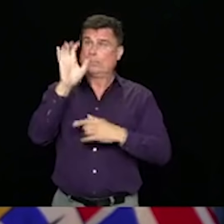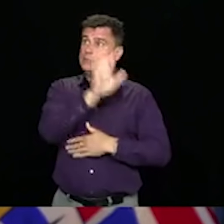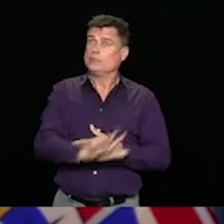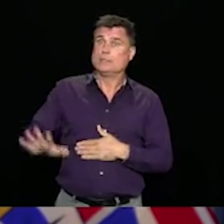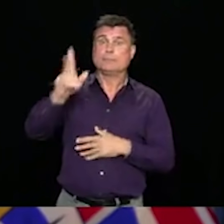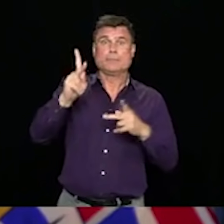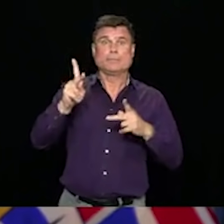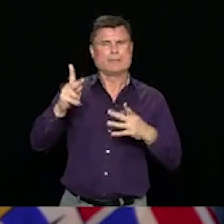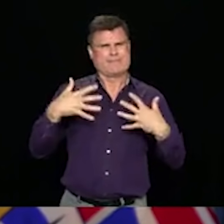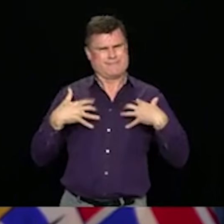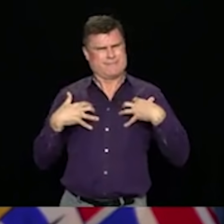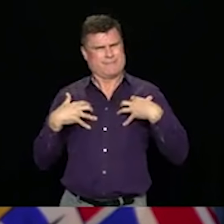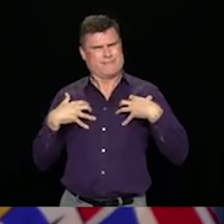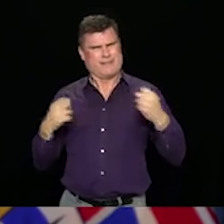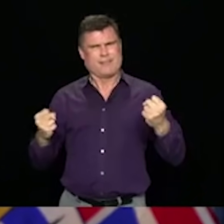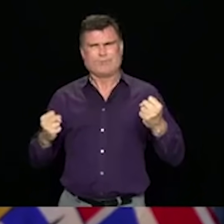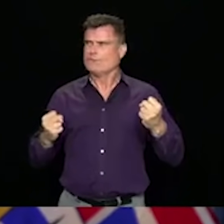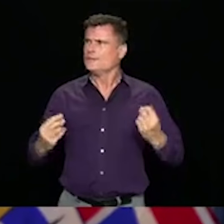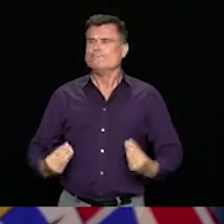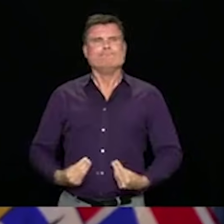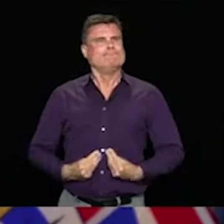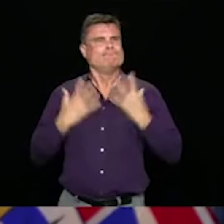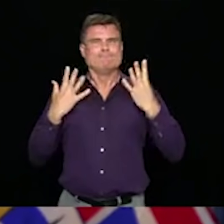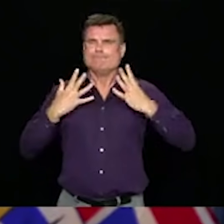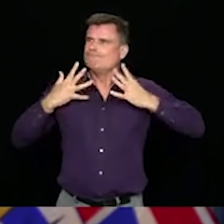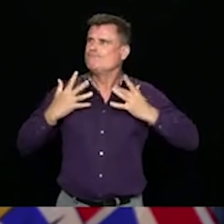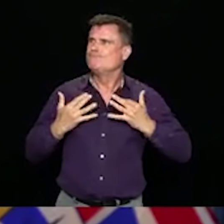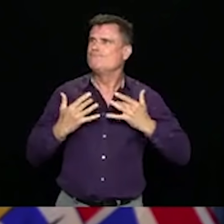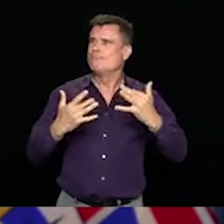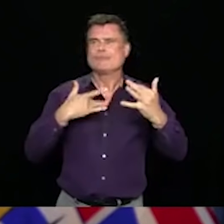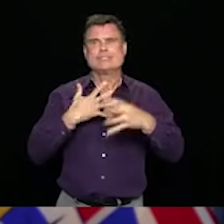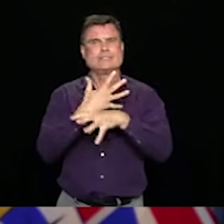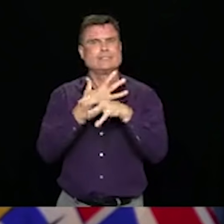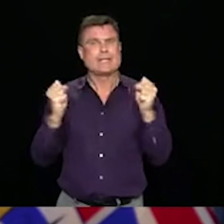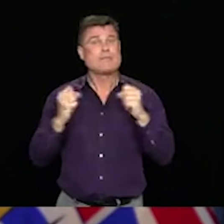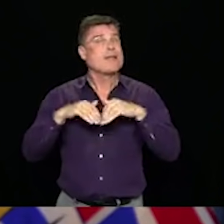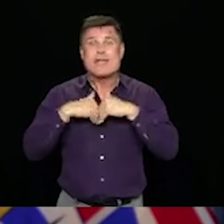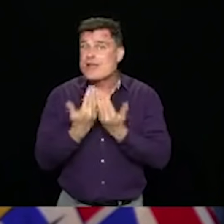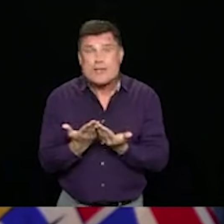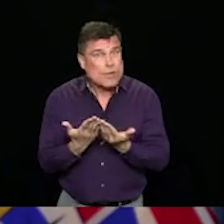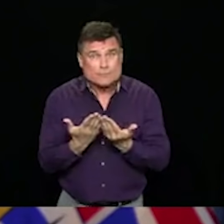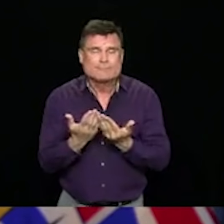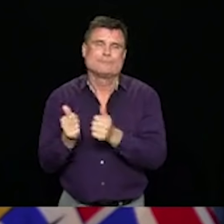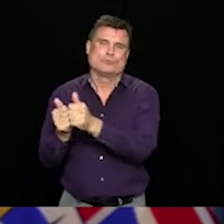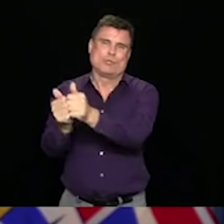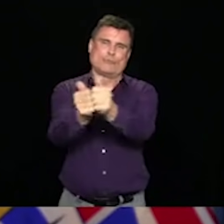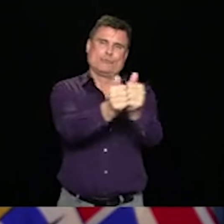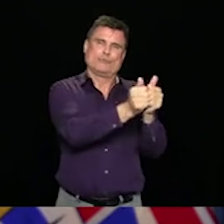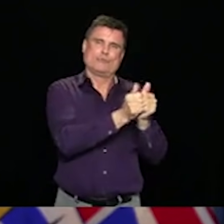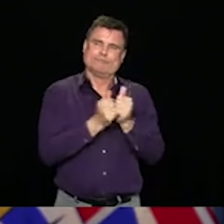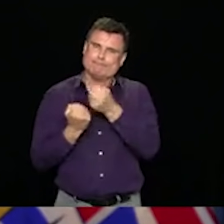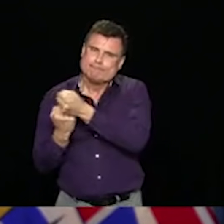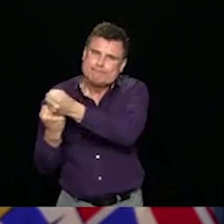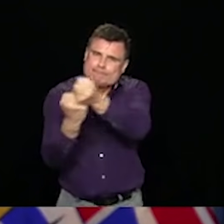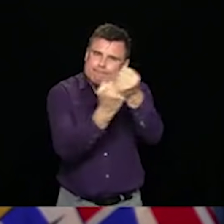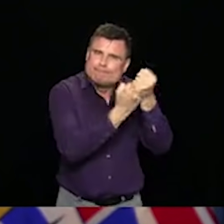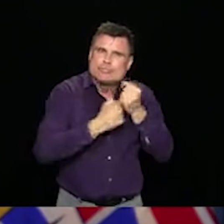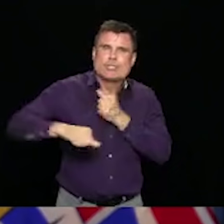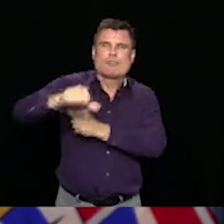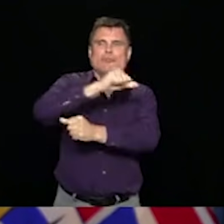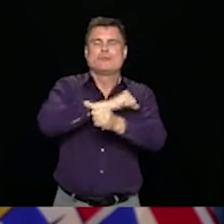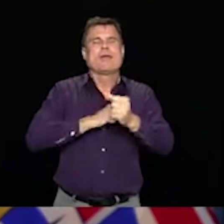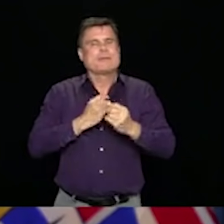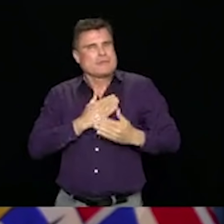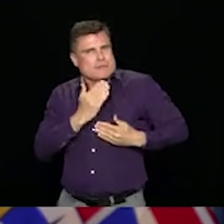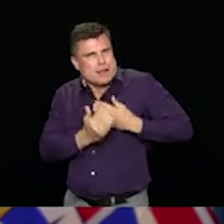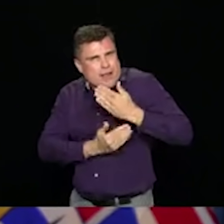safe communities. By working together and supporting each other in kindness and in care, we will make that happen.